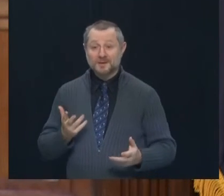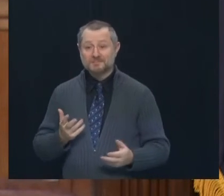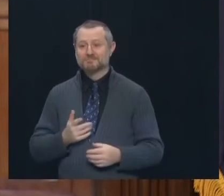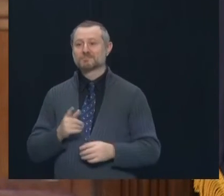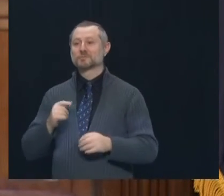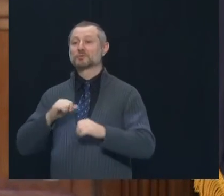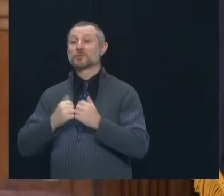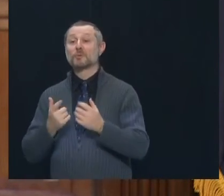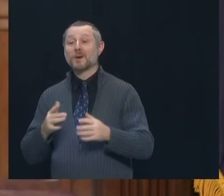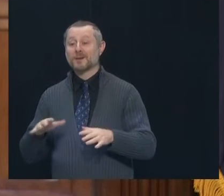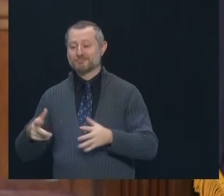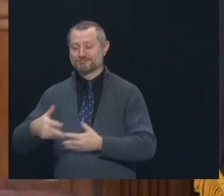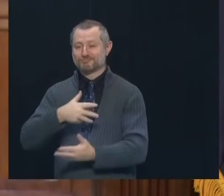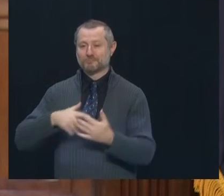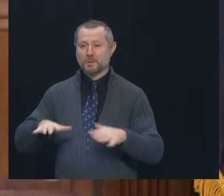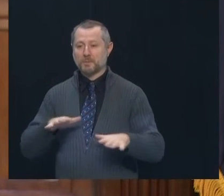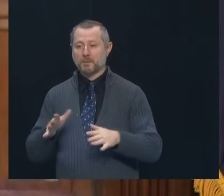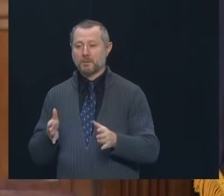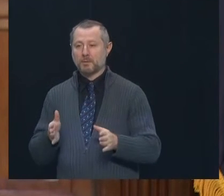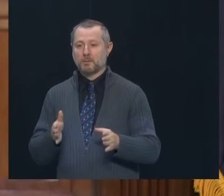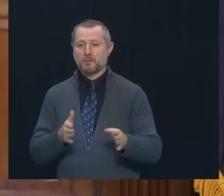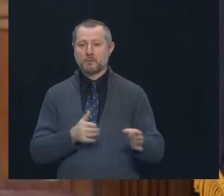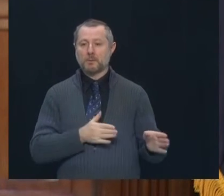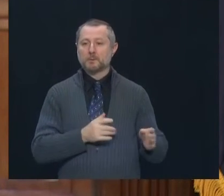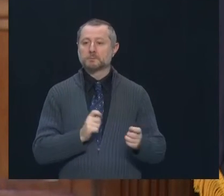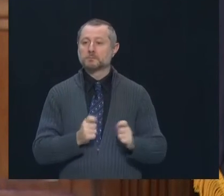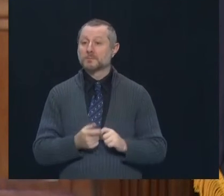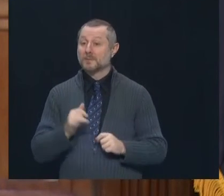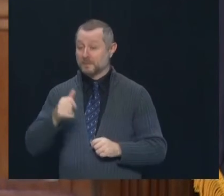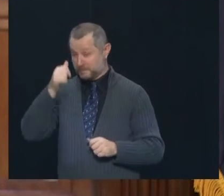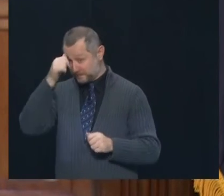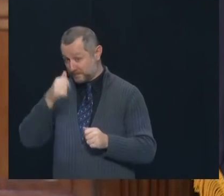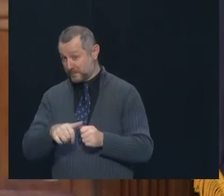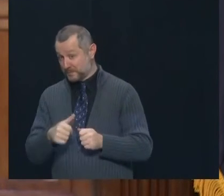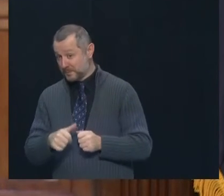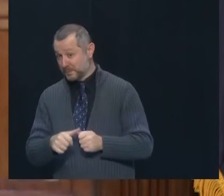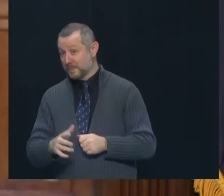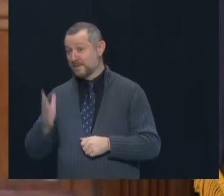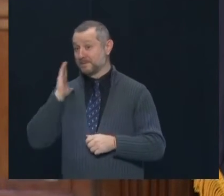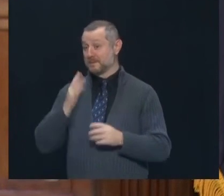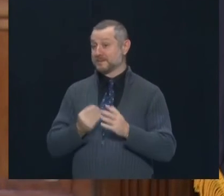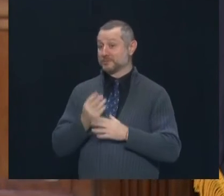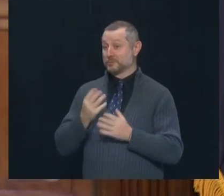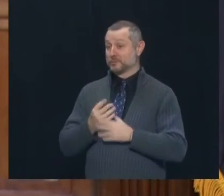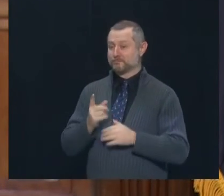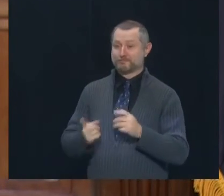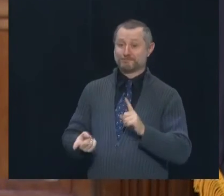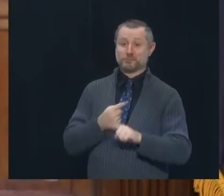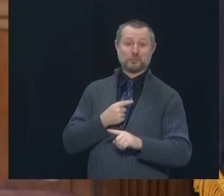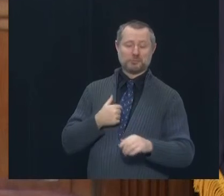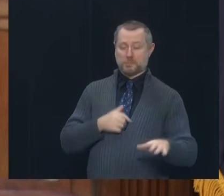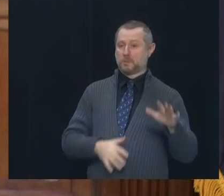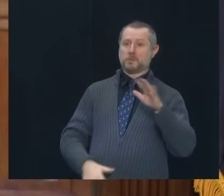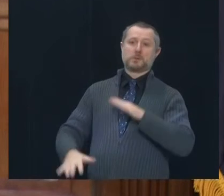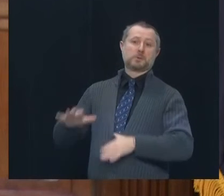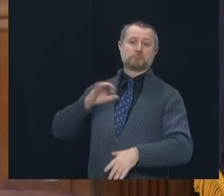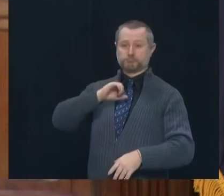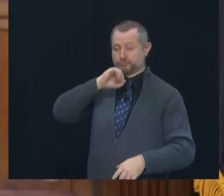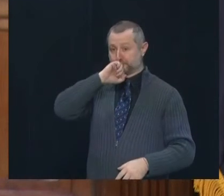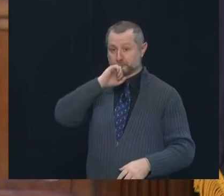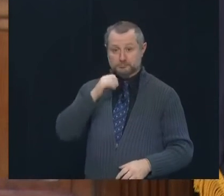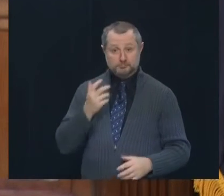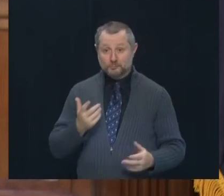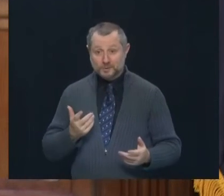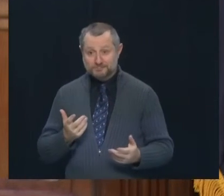changed. You know, this is a case of first impression for everyone, but you think back, you could sort of understand what